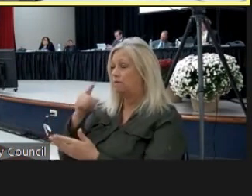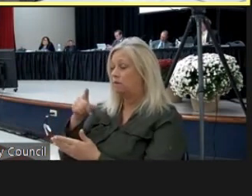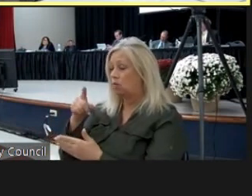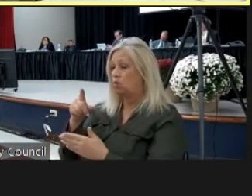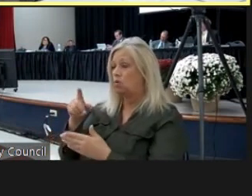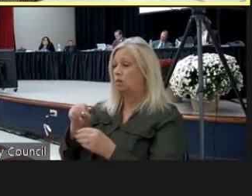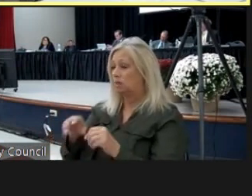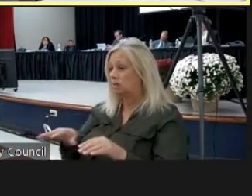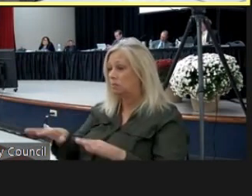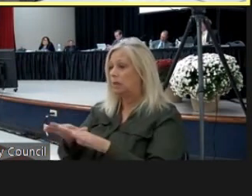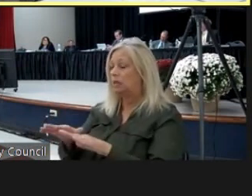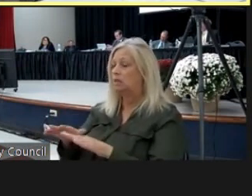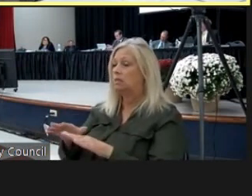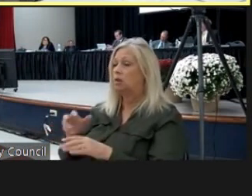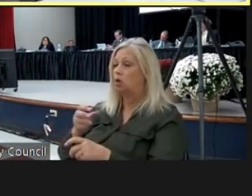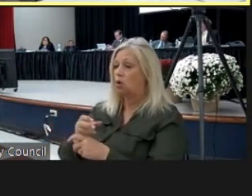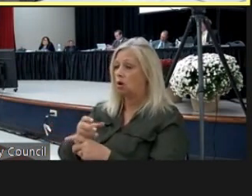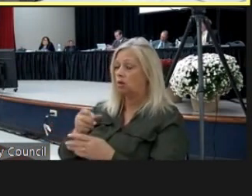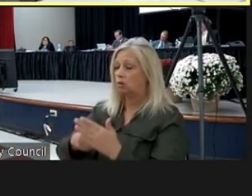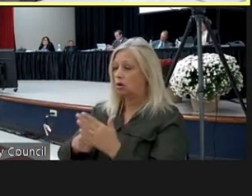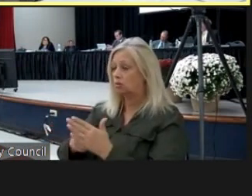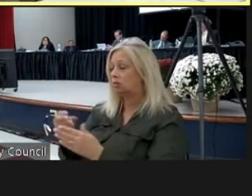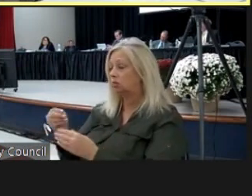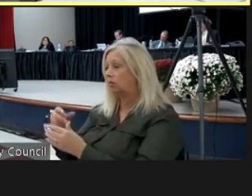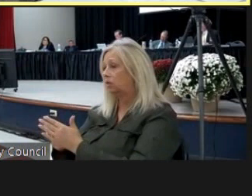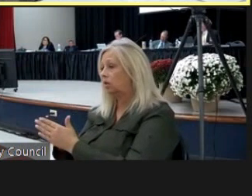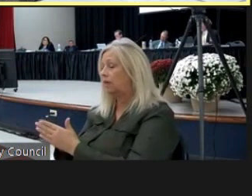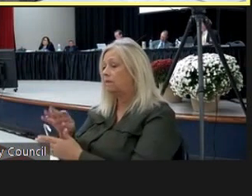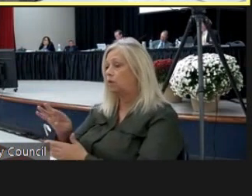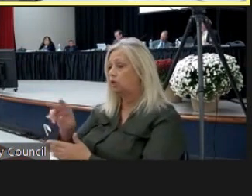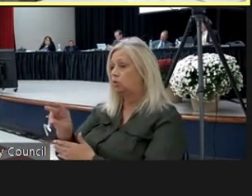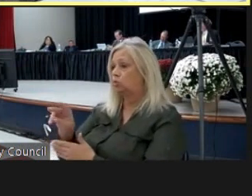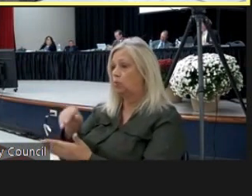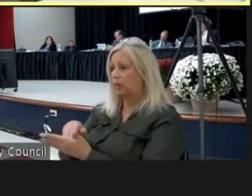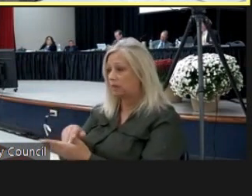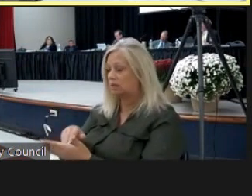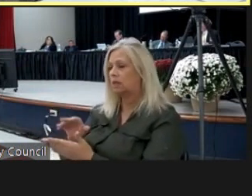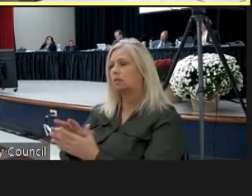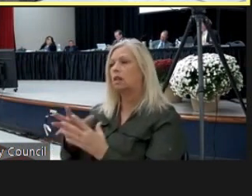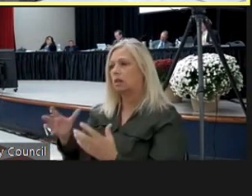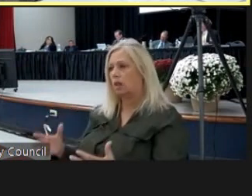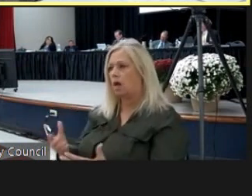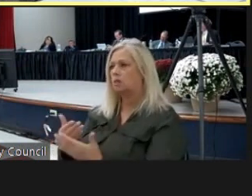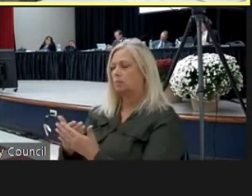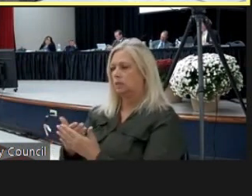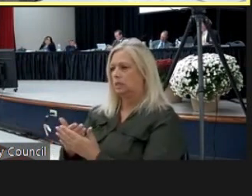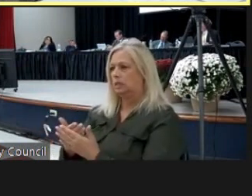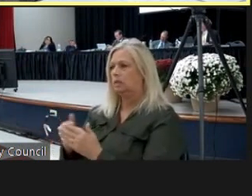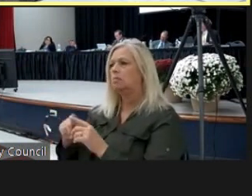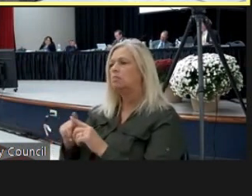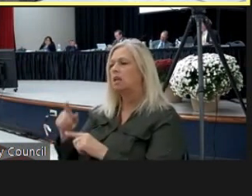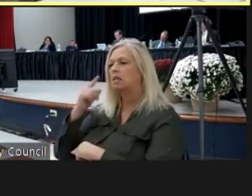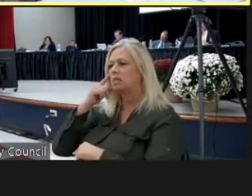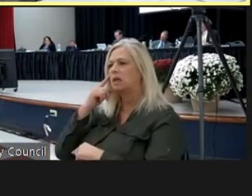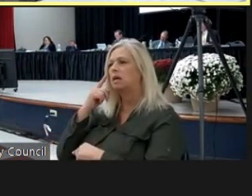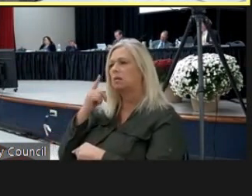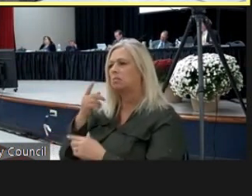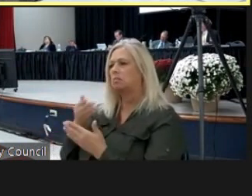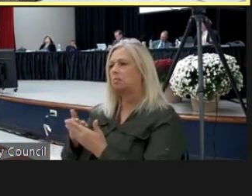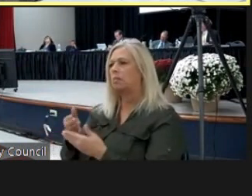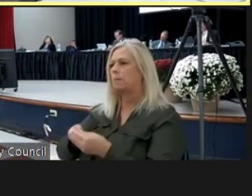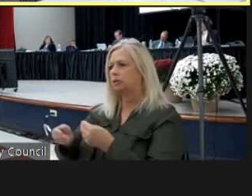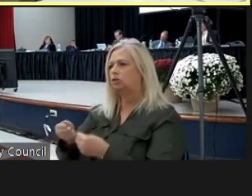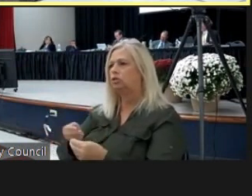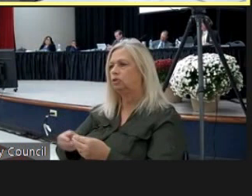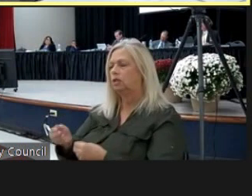soft cost, hard cost is around 42,000. That's a lot of money. We think budgetarily that allows for the